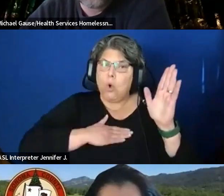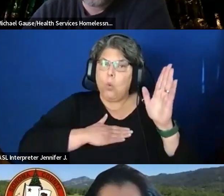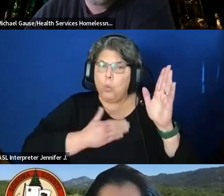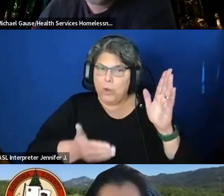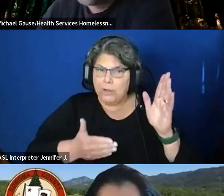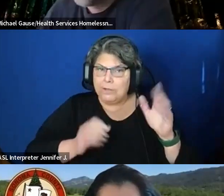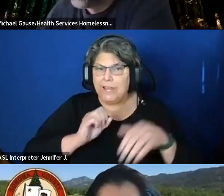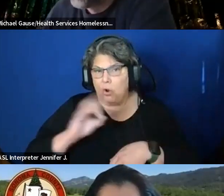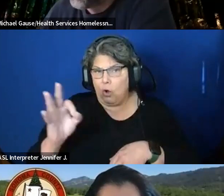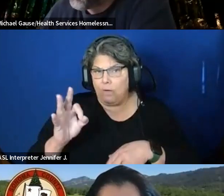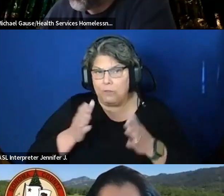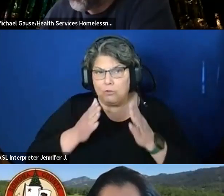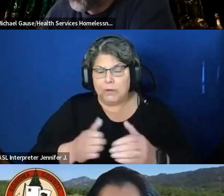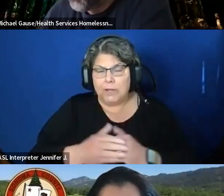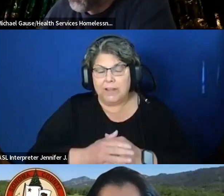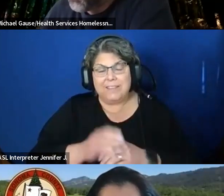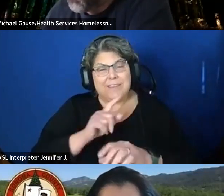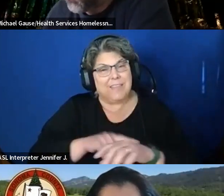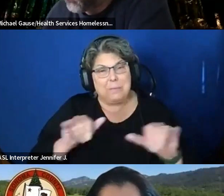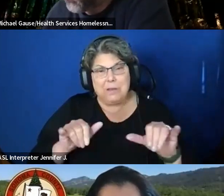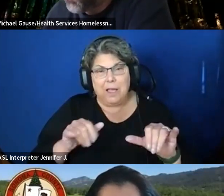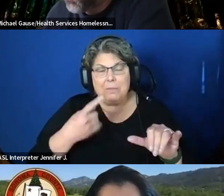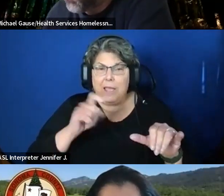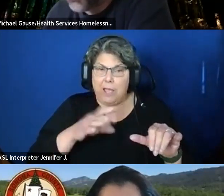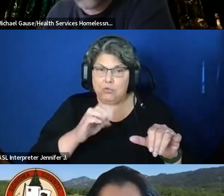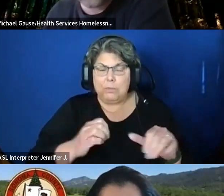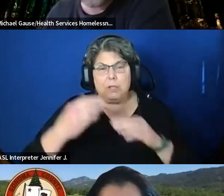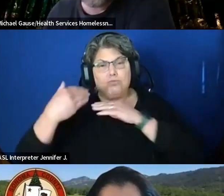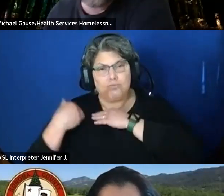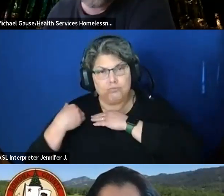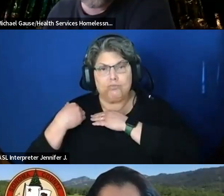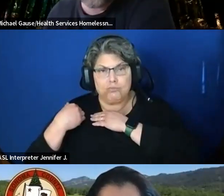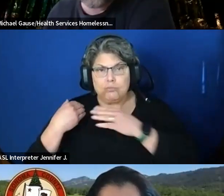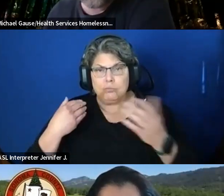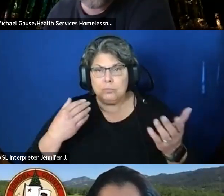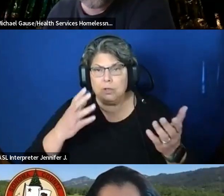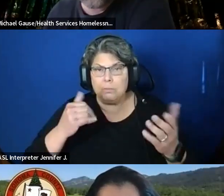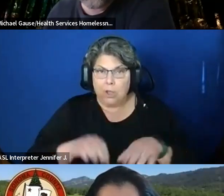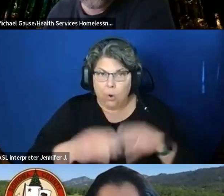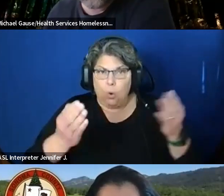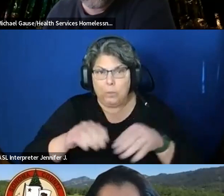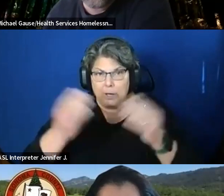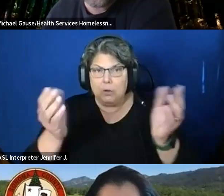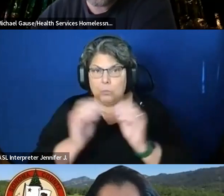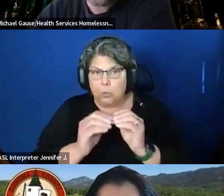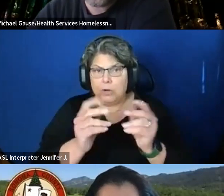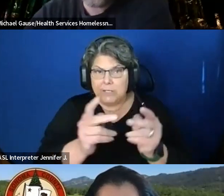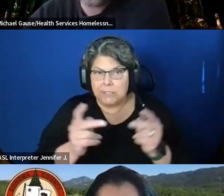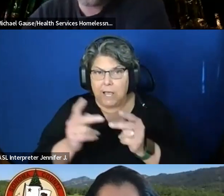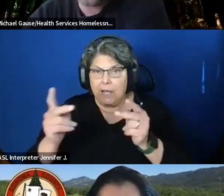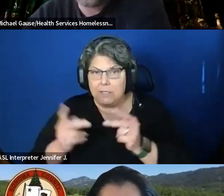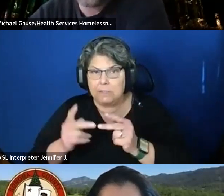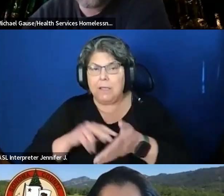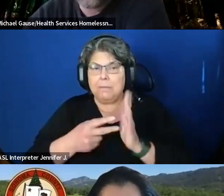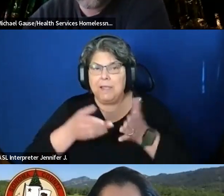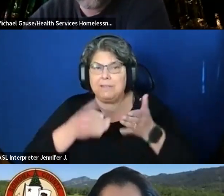streets. And on the other side, there's accountability, is that by opening more sites, it also